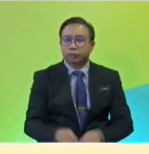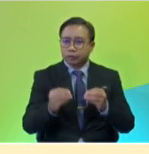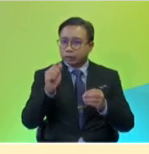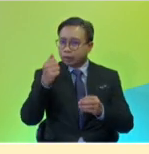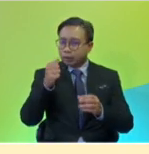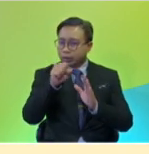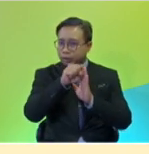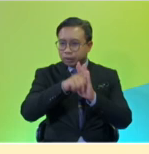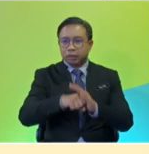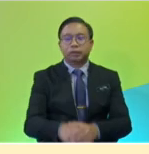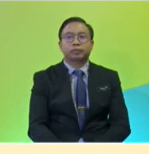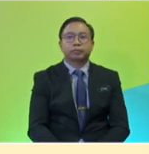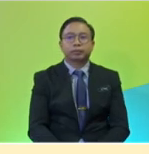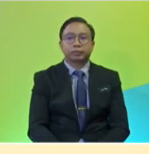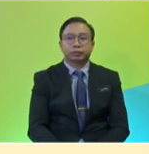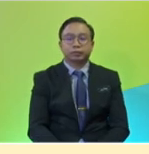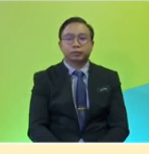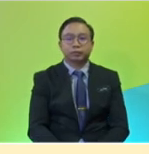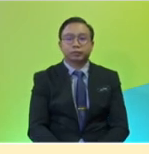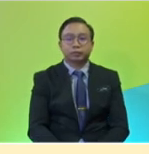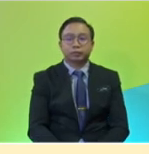10 seconds, okay, ten, shall we do?